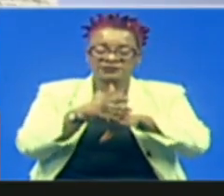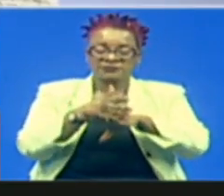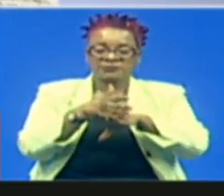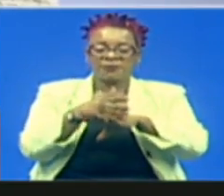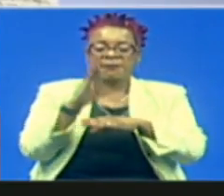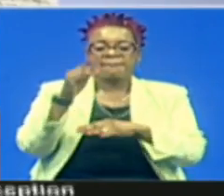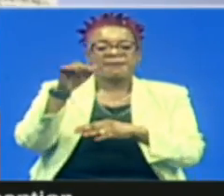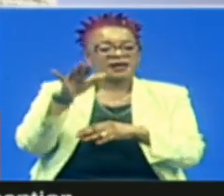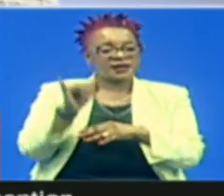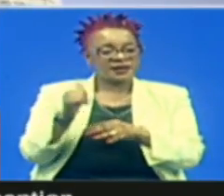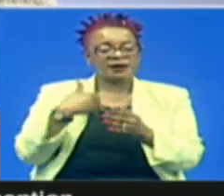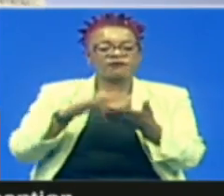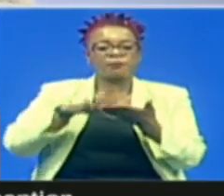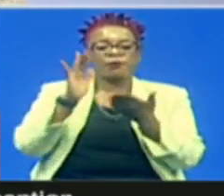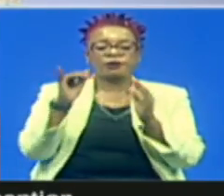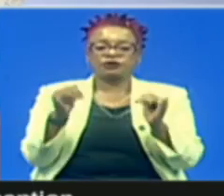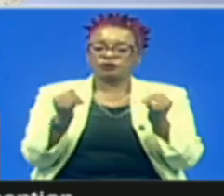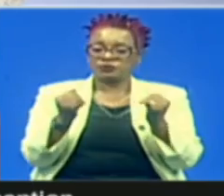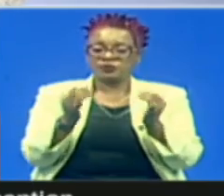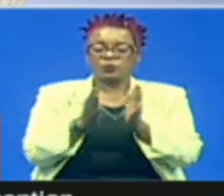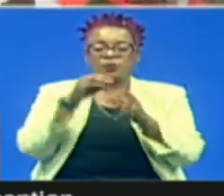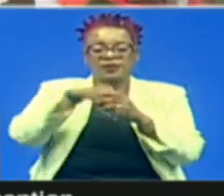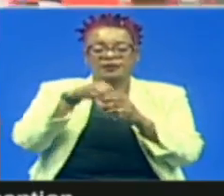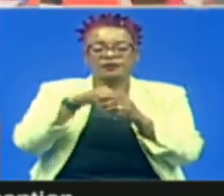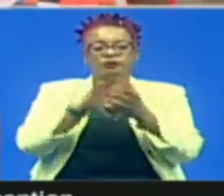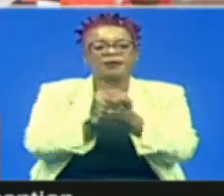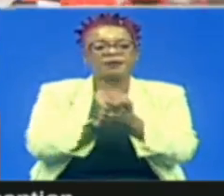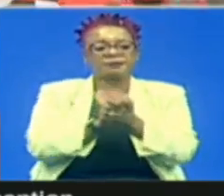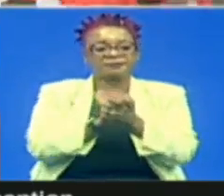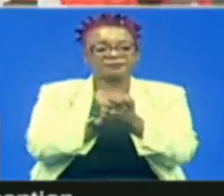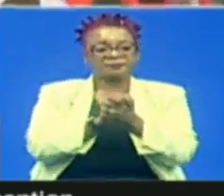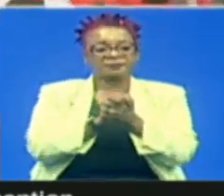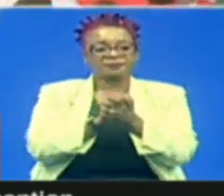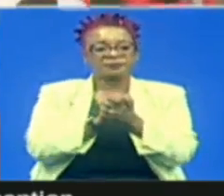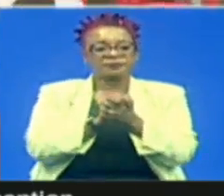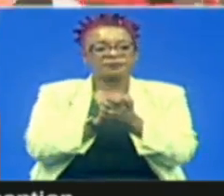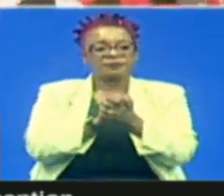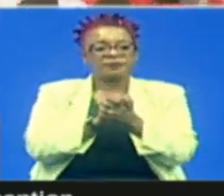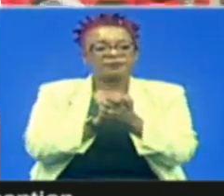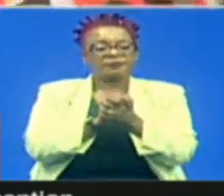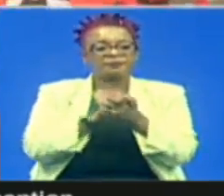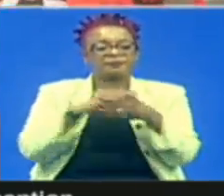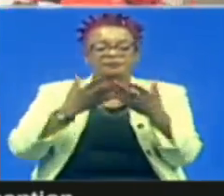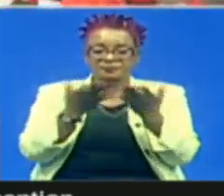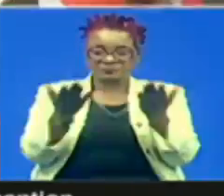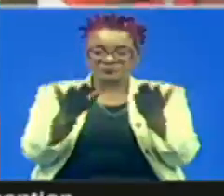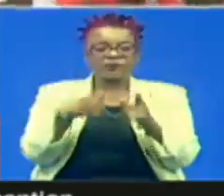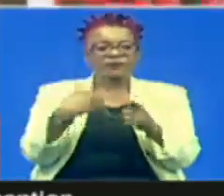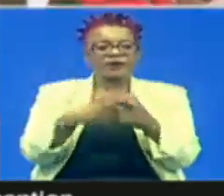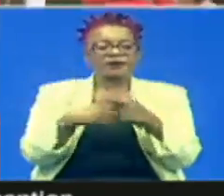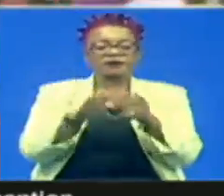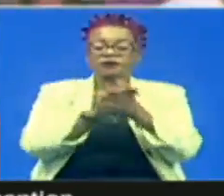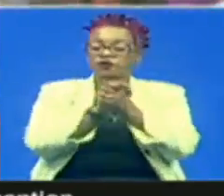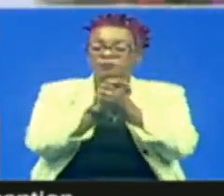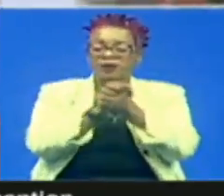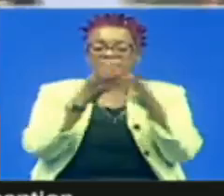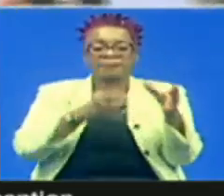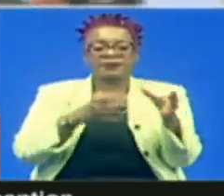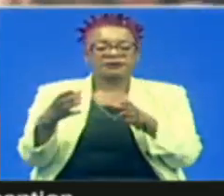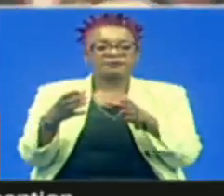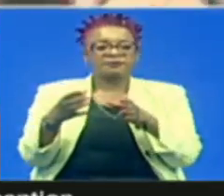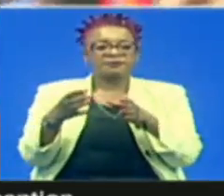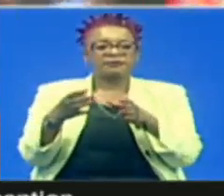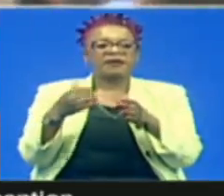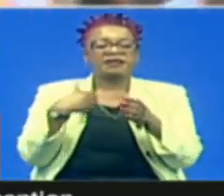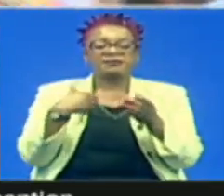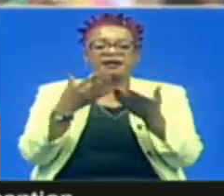on the unfolding intrigues within Jubilee. The discord within the Jubilee Party has been